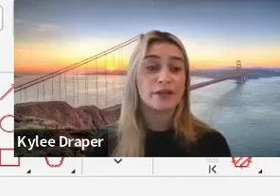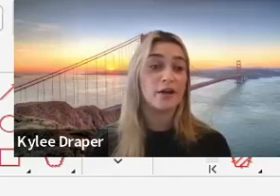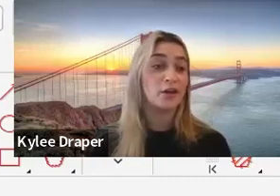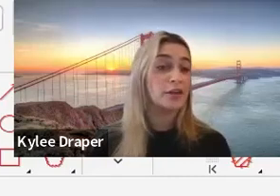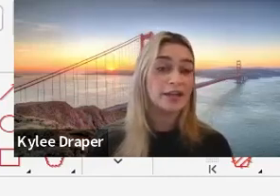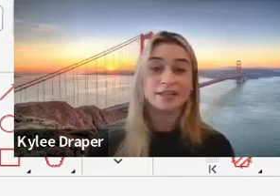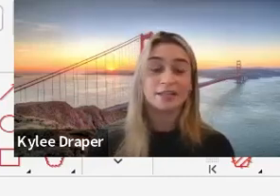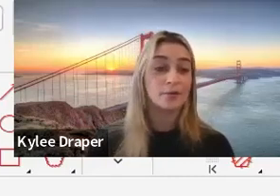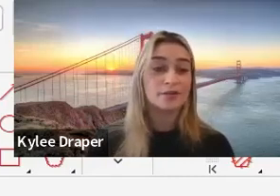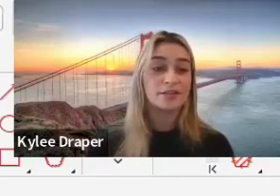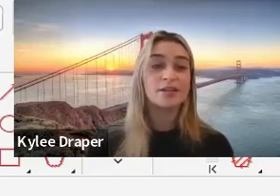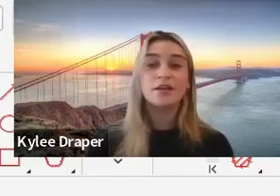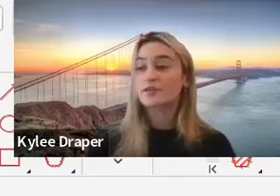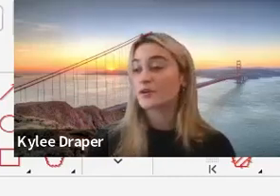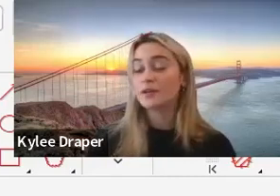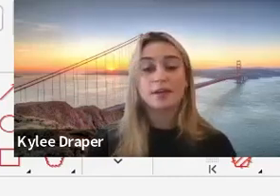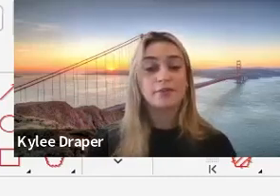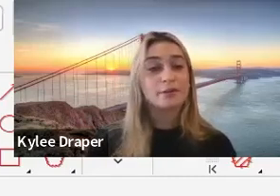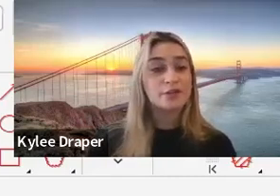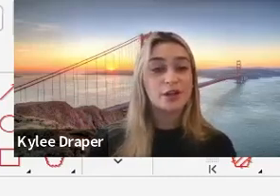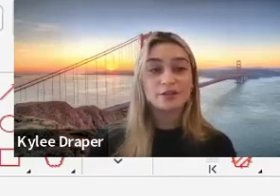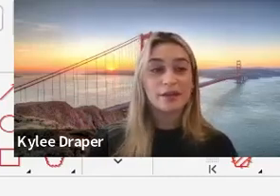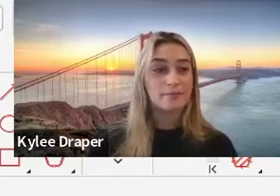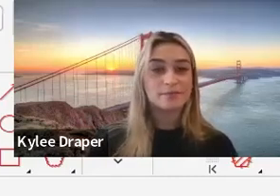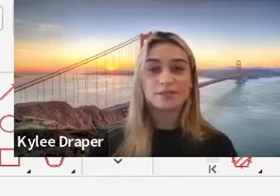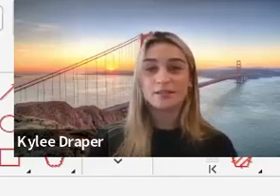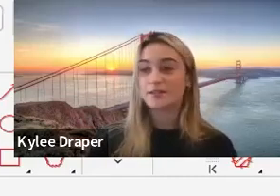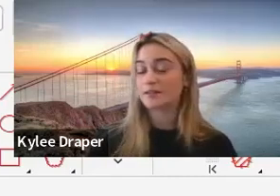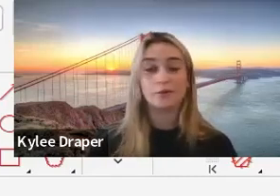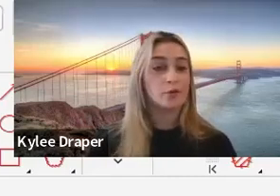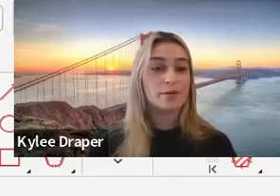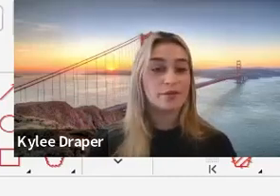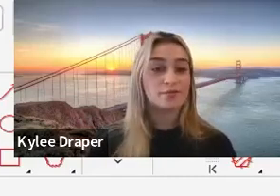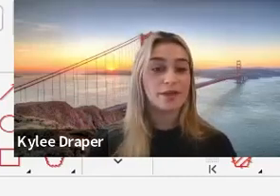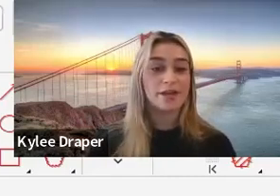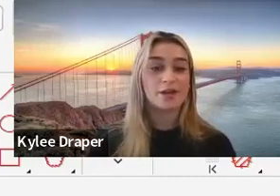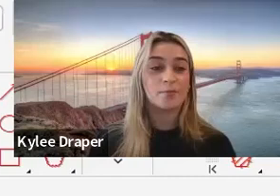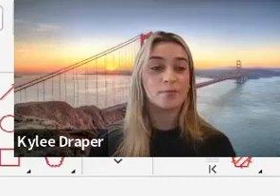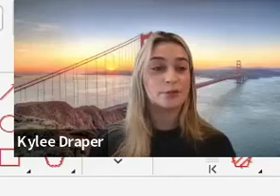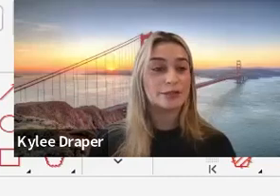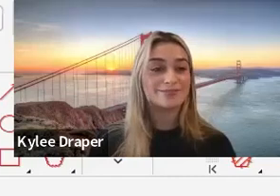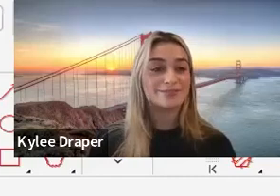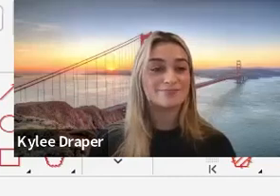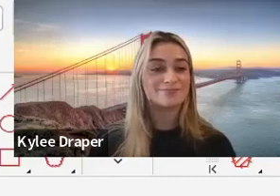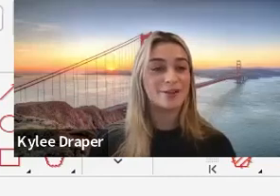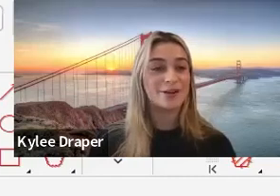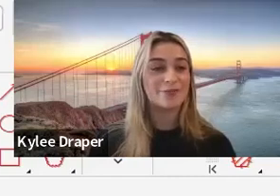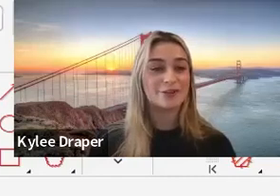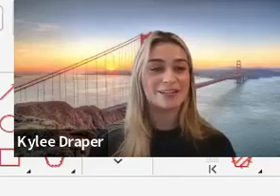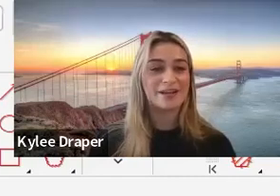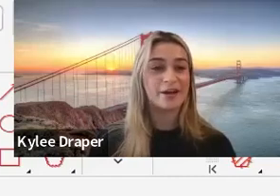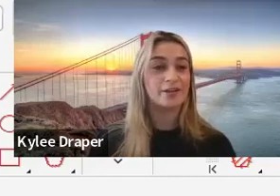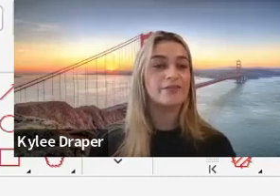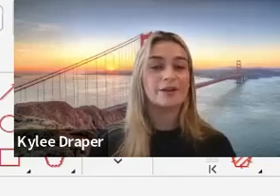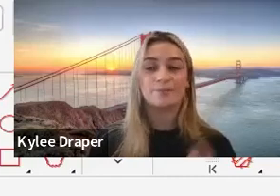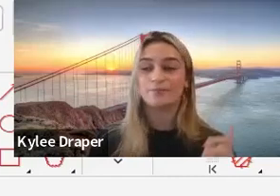believe offering it online and in person. So definitely reach out to them to learn more about this paid opportunity. That's all I got